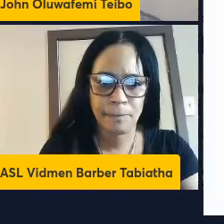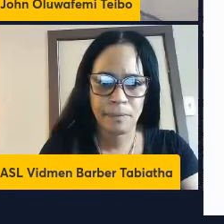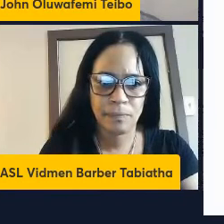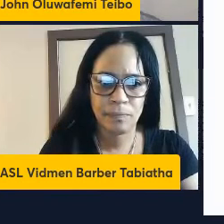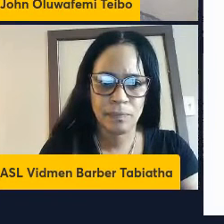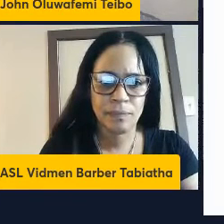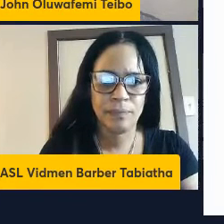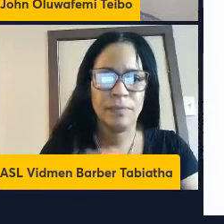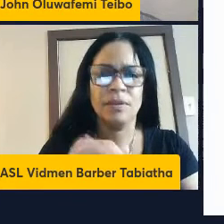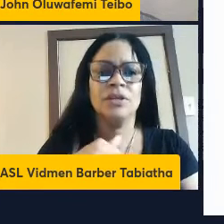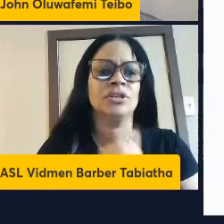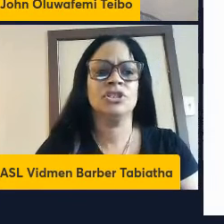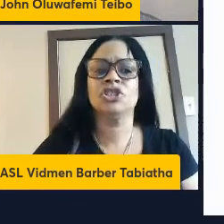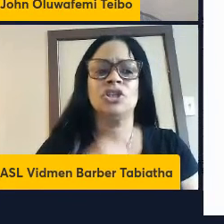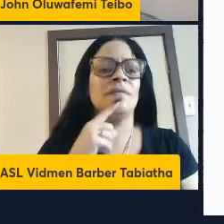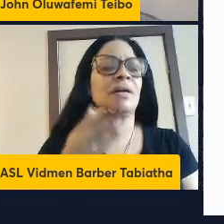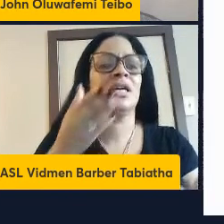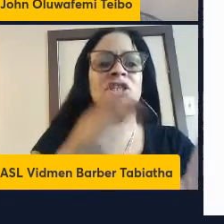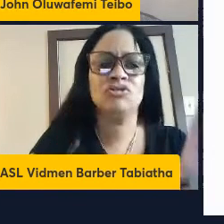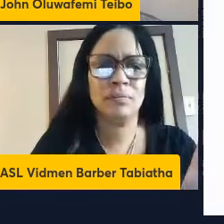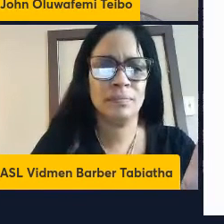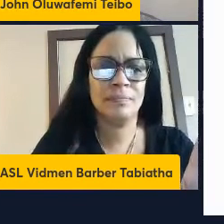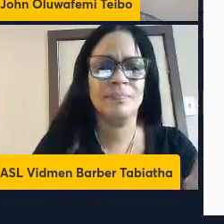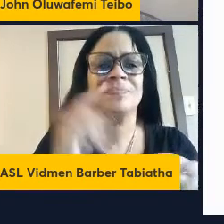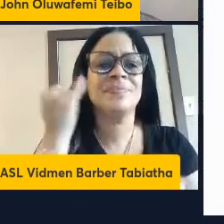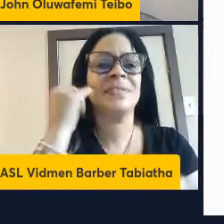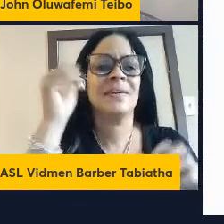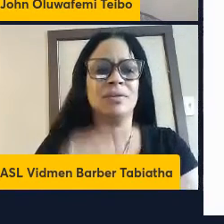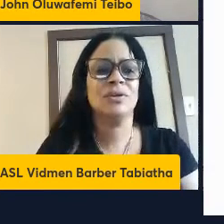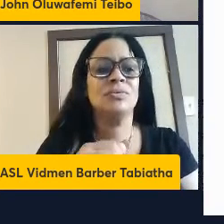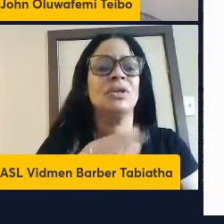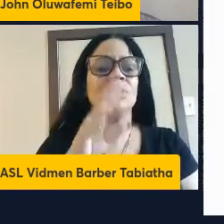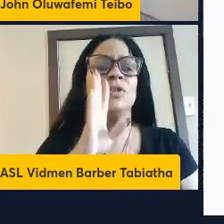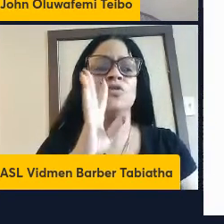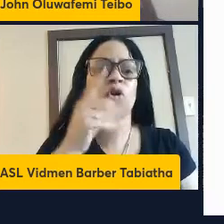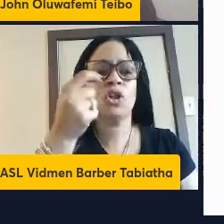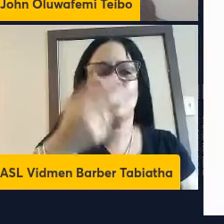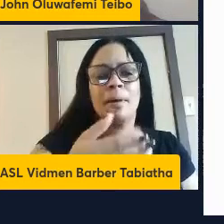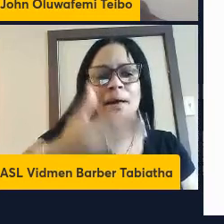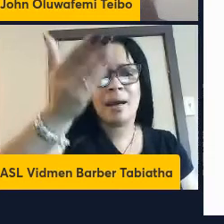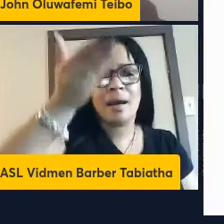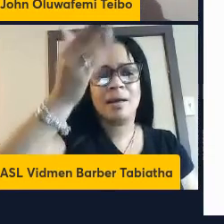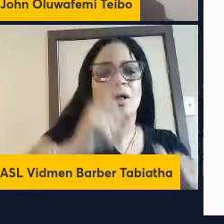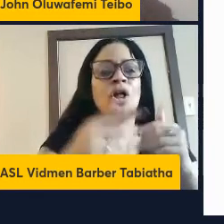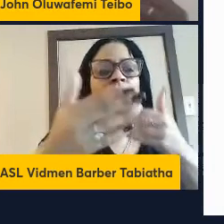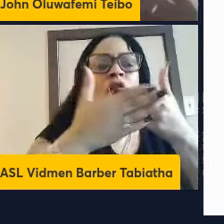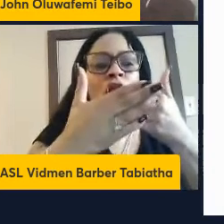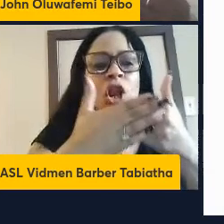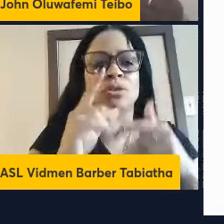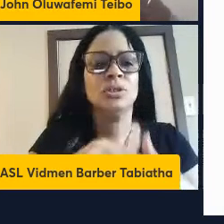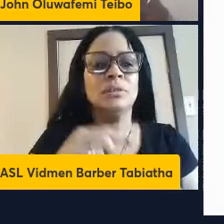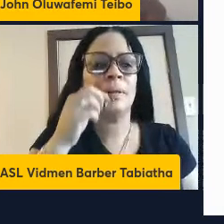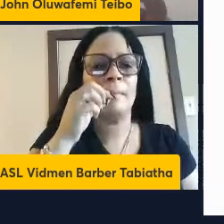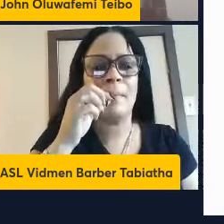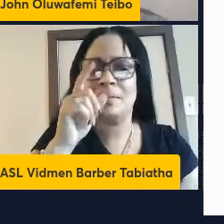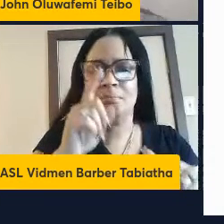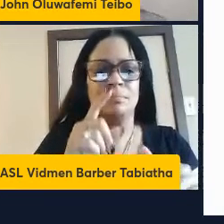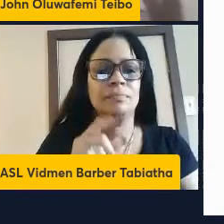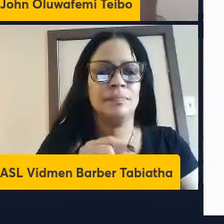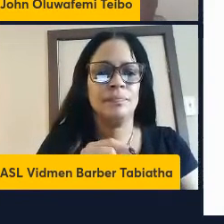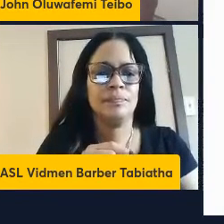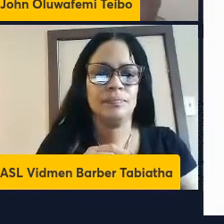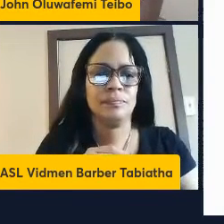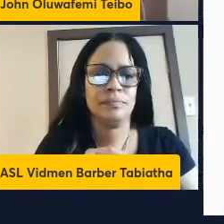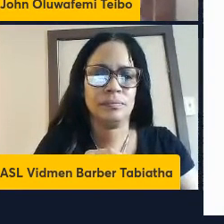Sorry, John, sorry for interrupting. If you could just raise your voice or come closer to the mic, so that